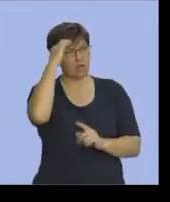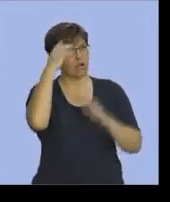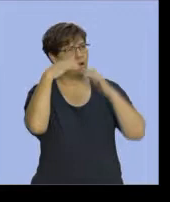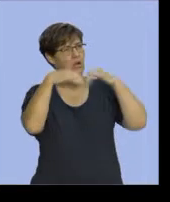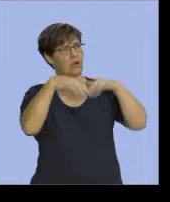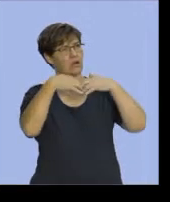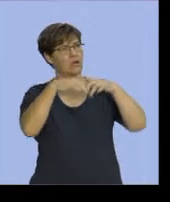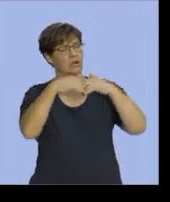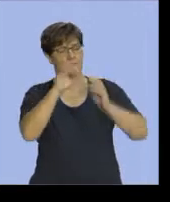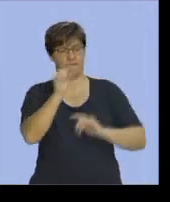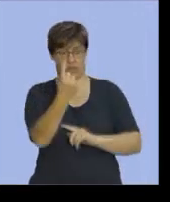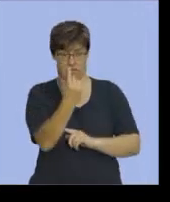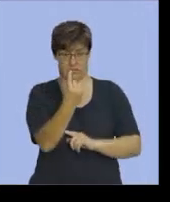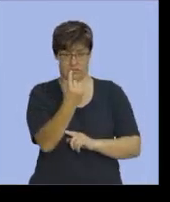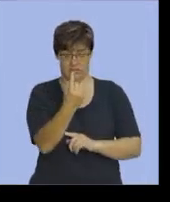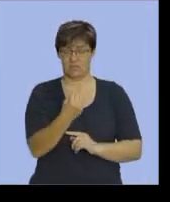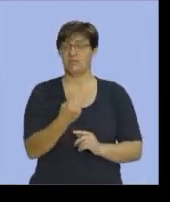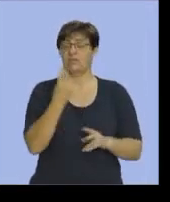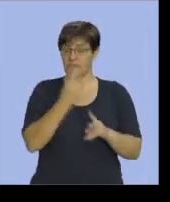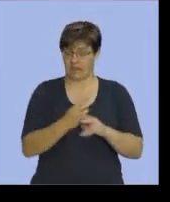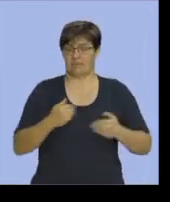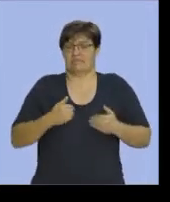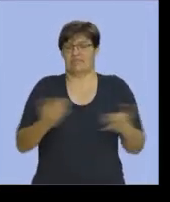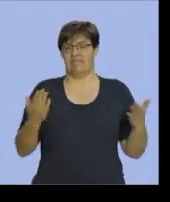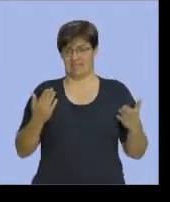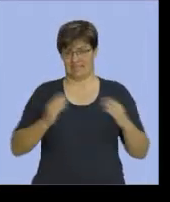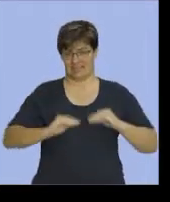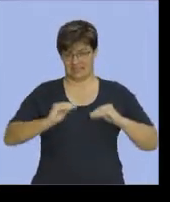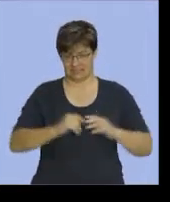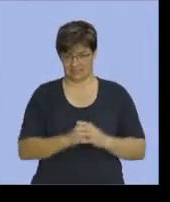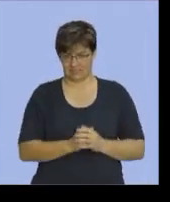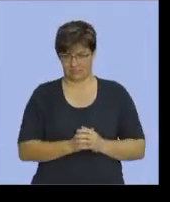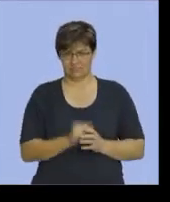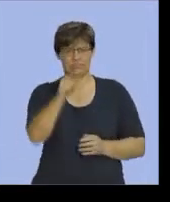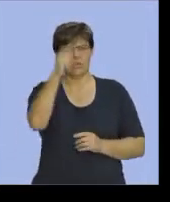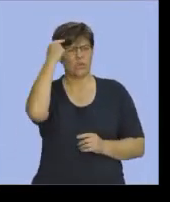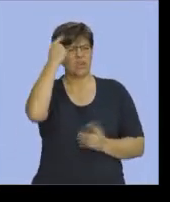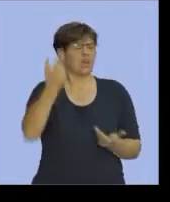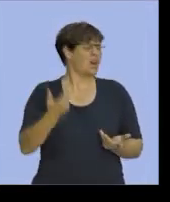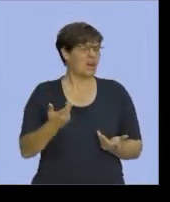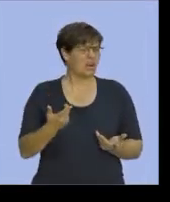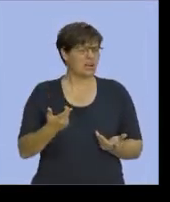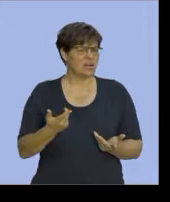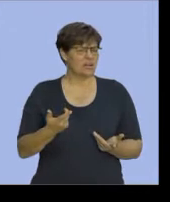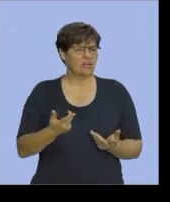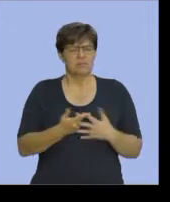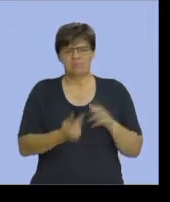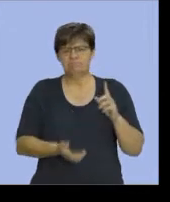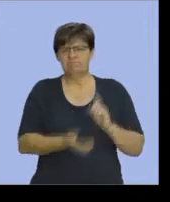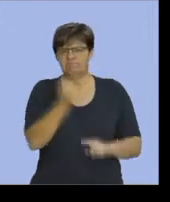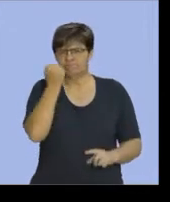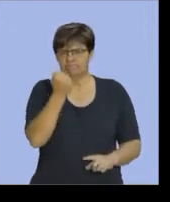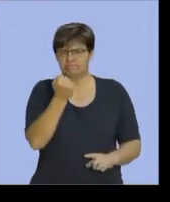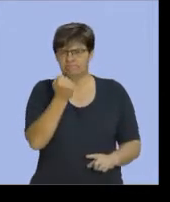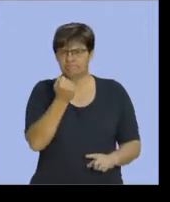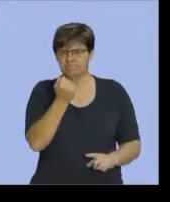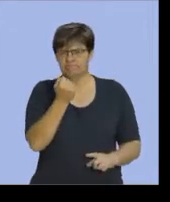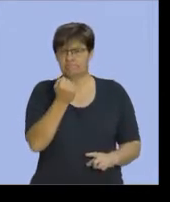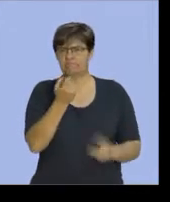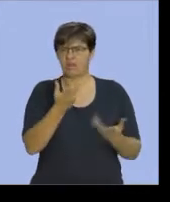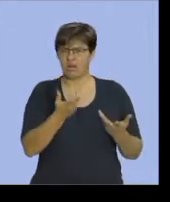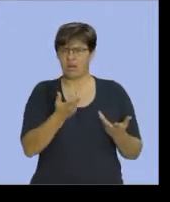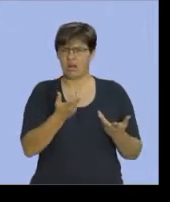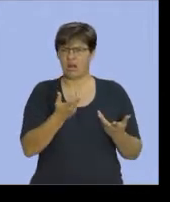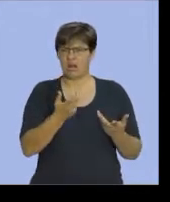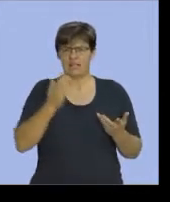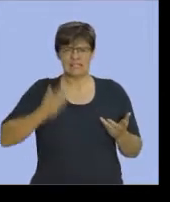to think about this as we are starting the lesson. Have you ever thought about how to find an unknown side when given